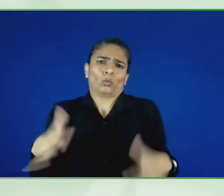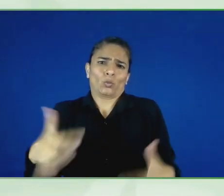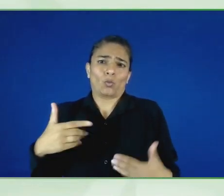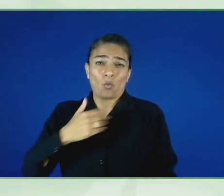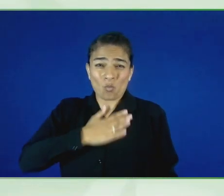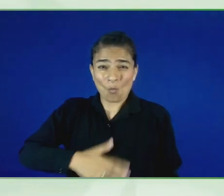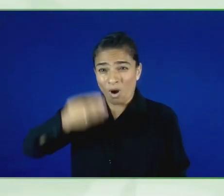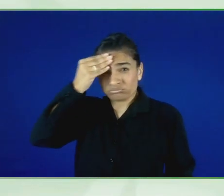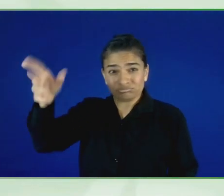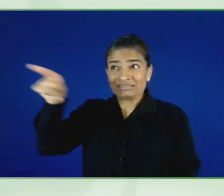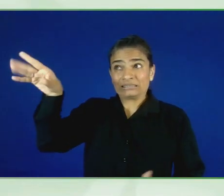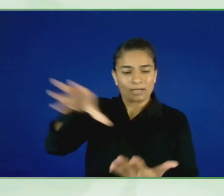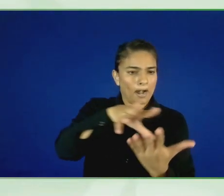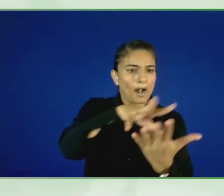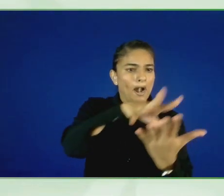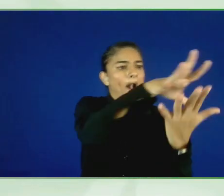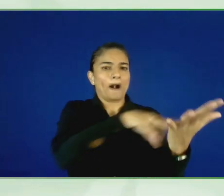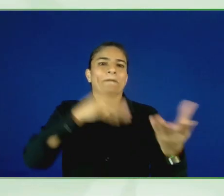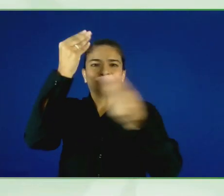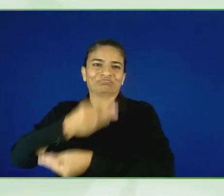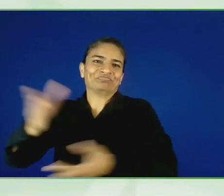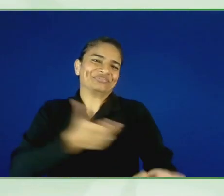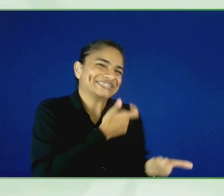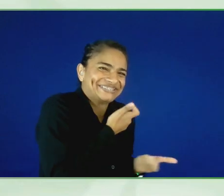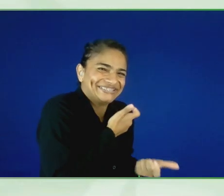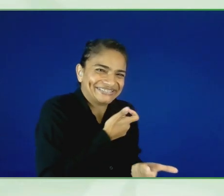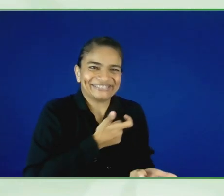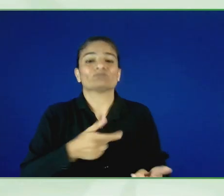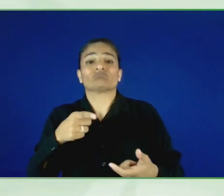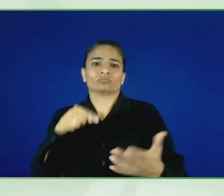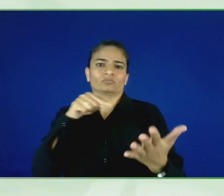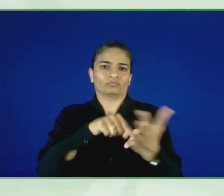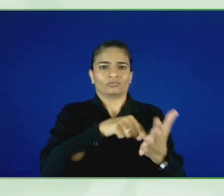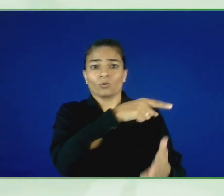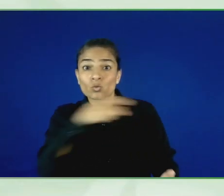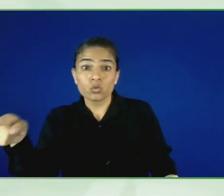exactly. Ruth, or the giveaway to Jürgen and his panel. What about you, Neil?